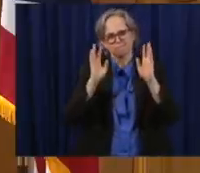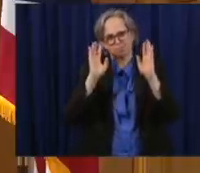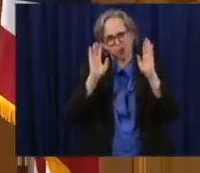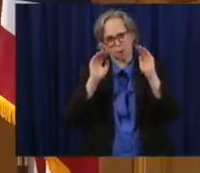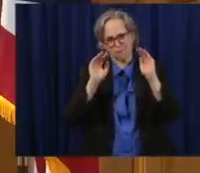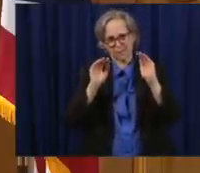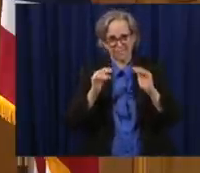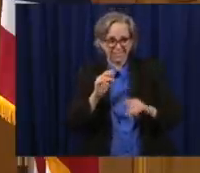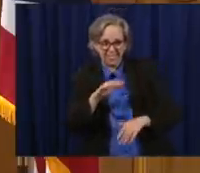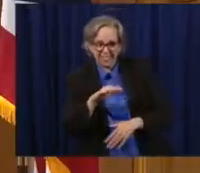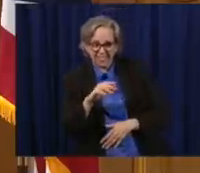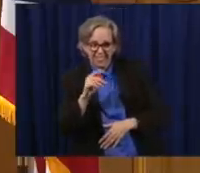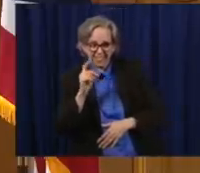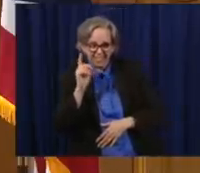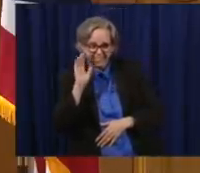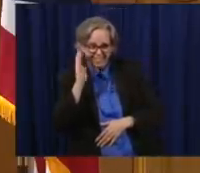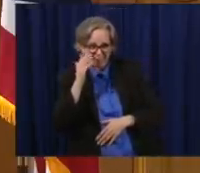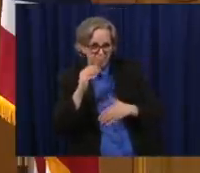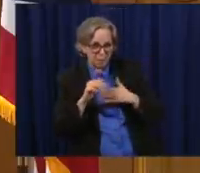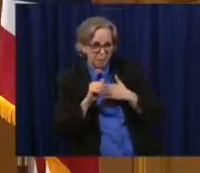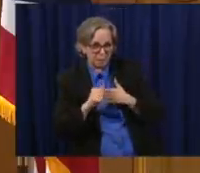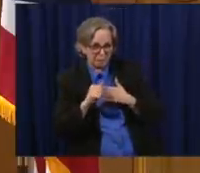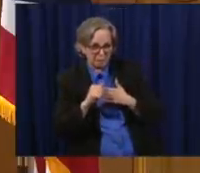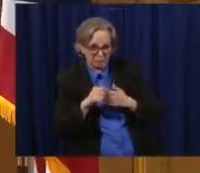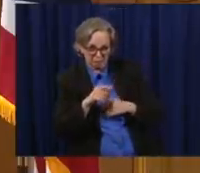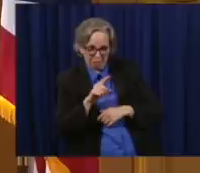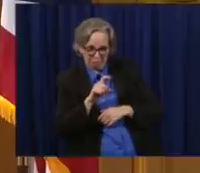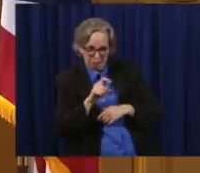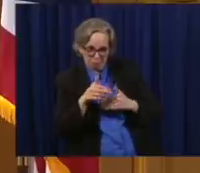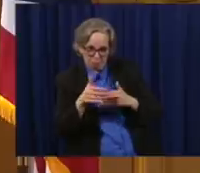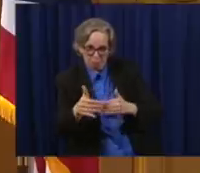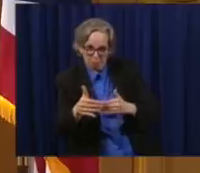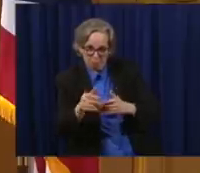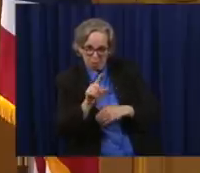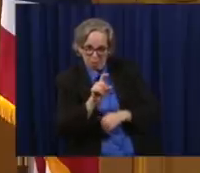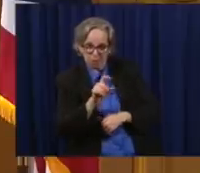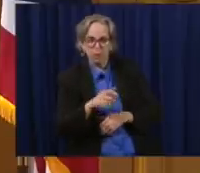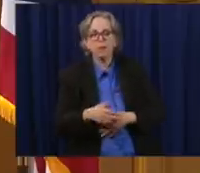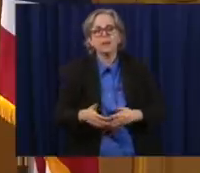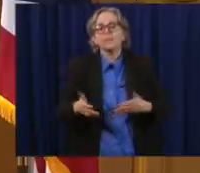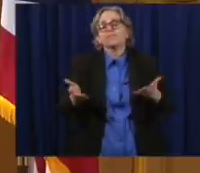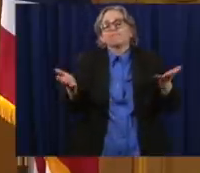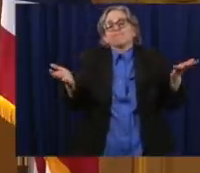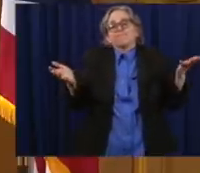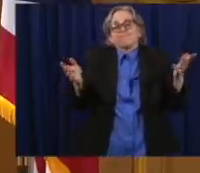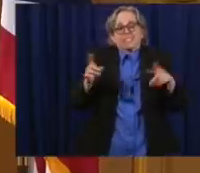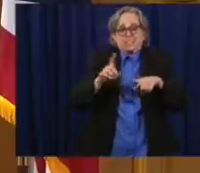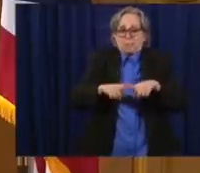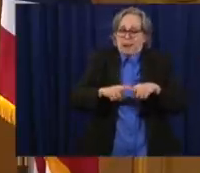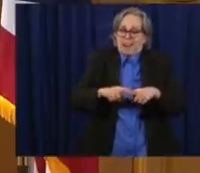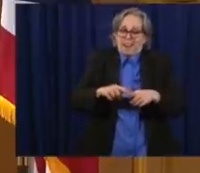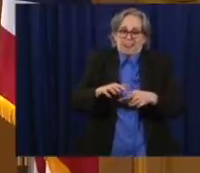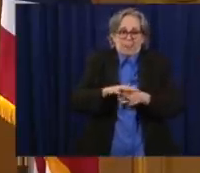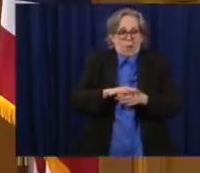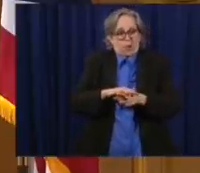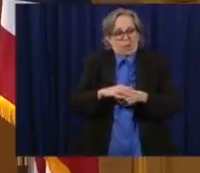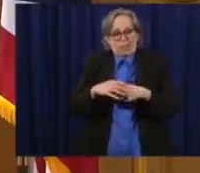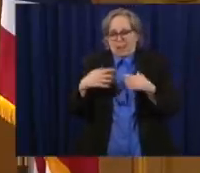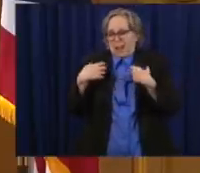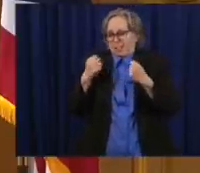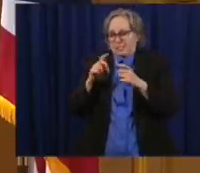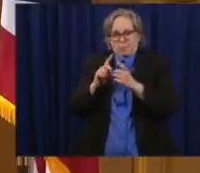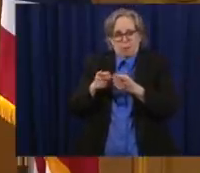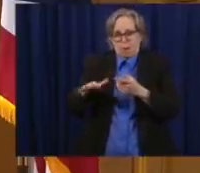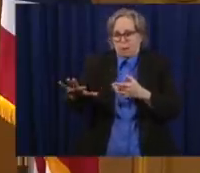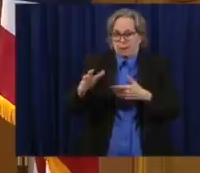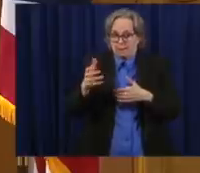be as we go on. Look, I mean, it's going to be up to the local department how it's enforced, and they're going to enforce it, we hope,